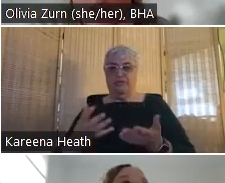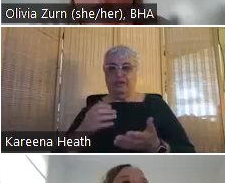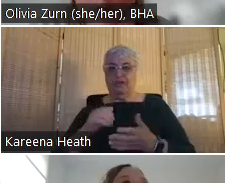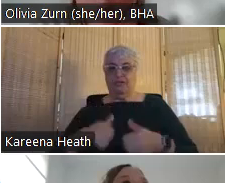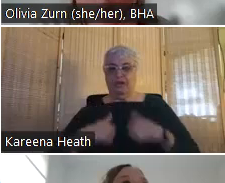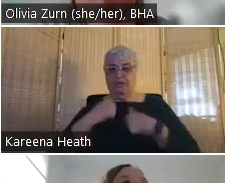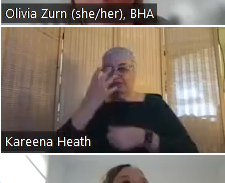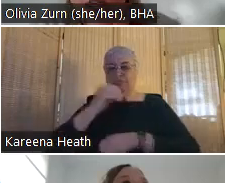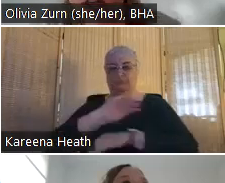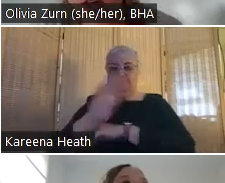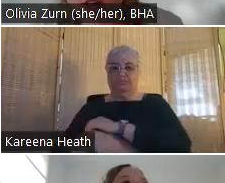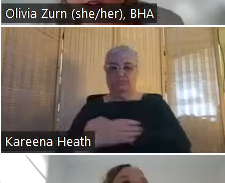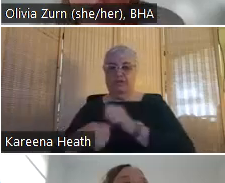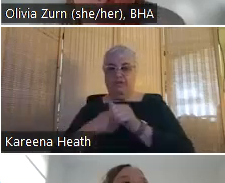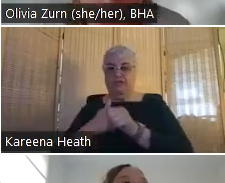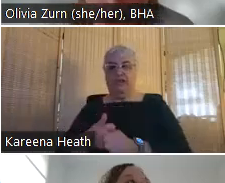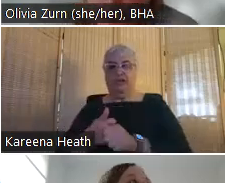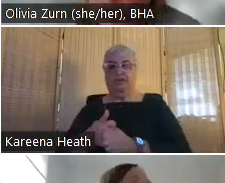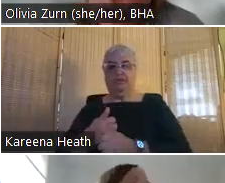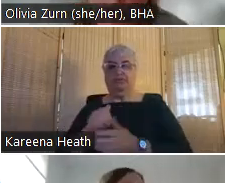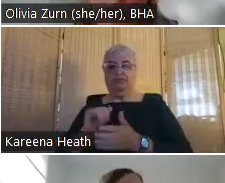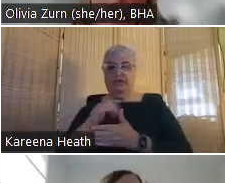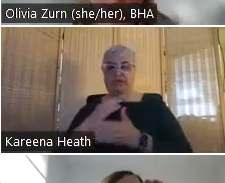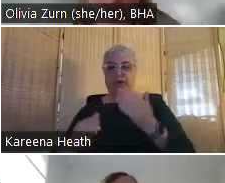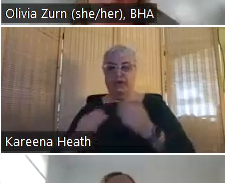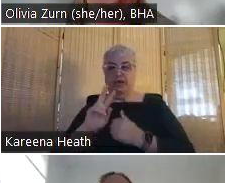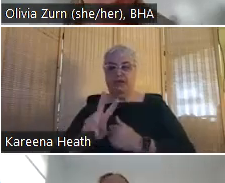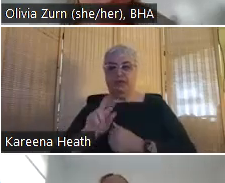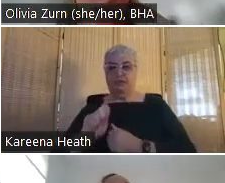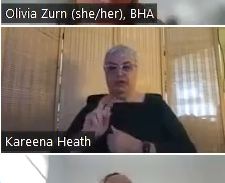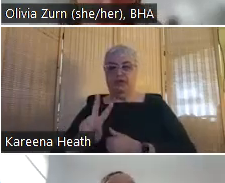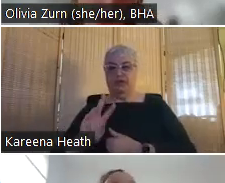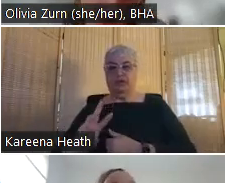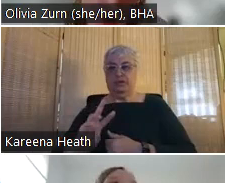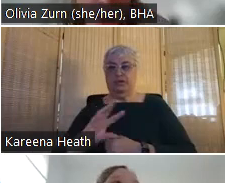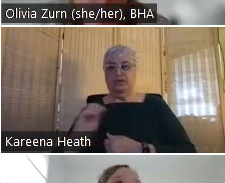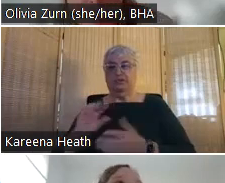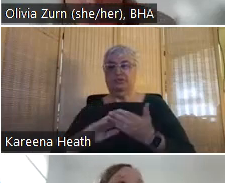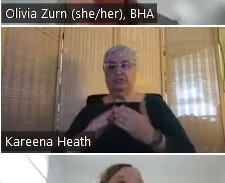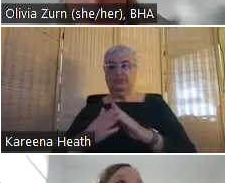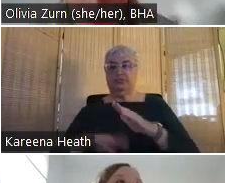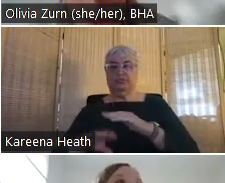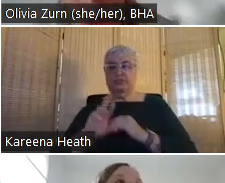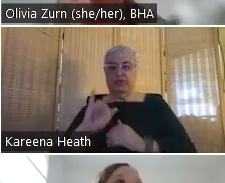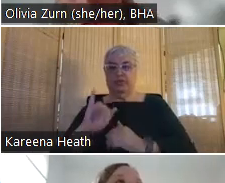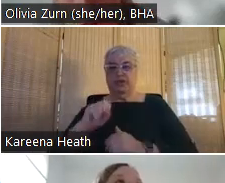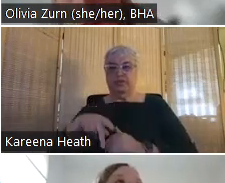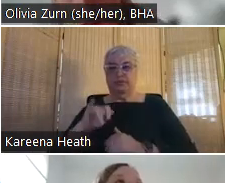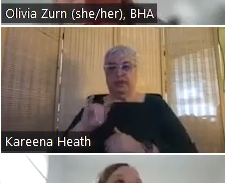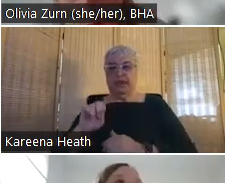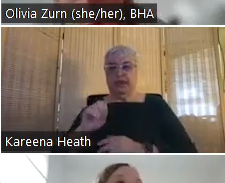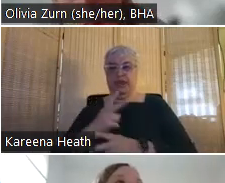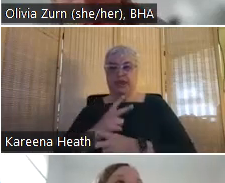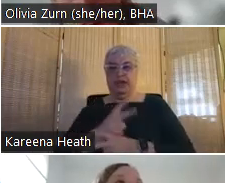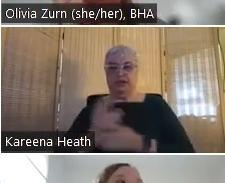overnight requirements in that part 2.26. And then community-based respite care services should